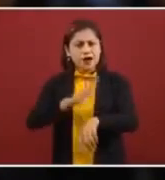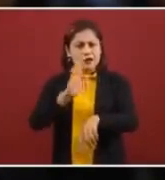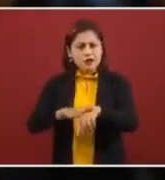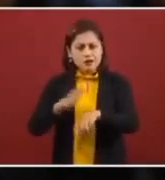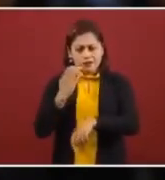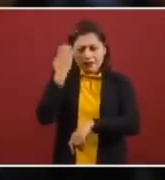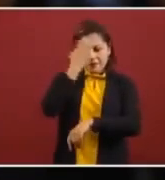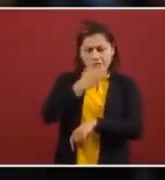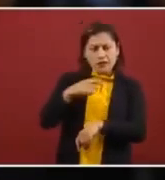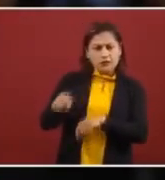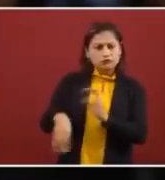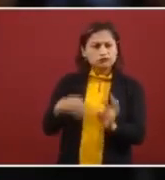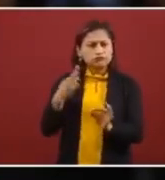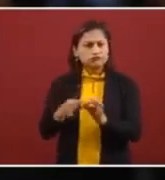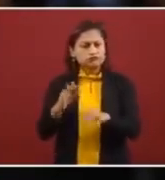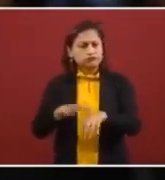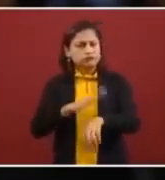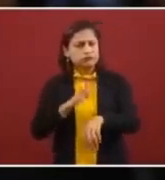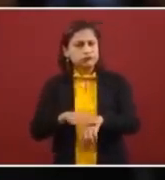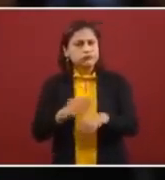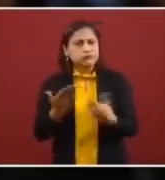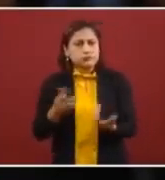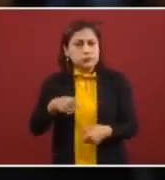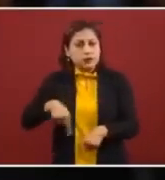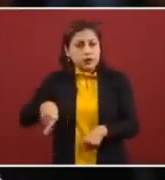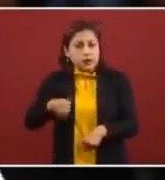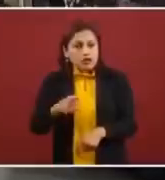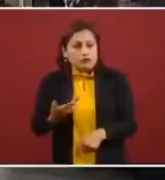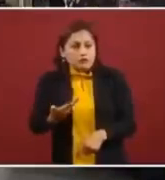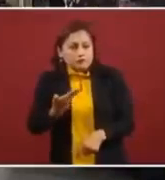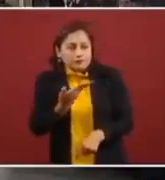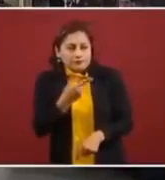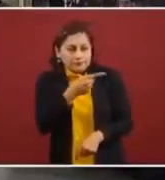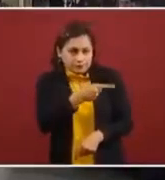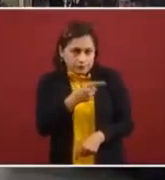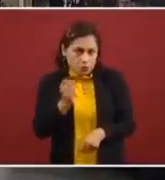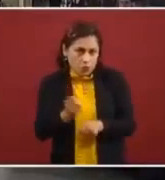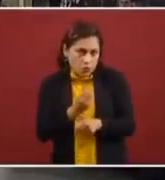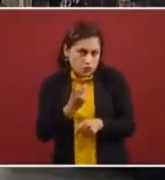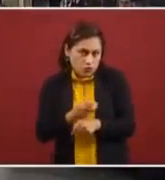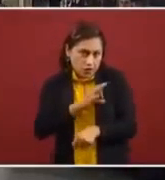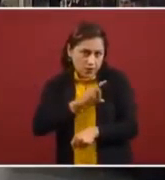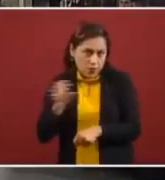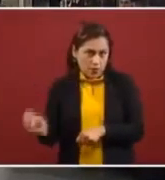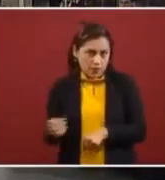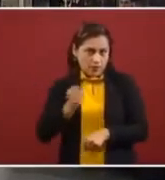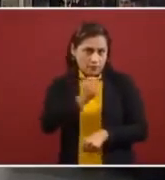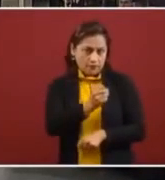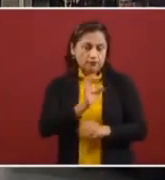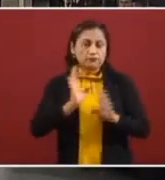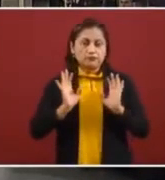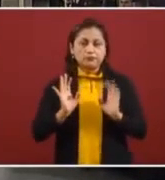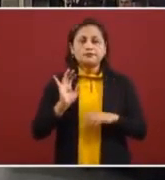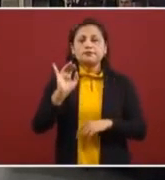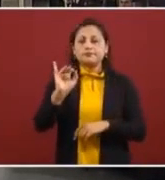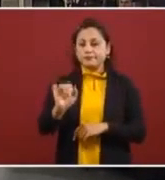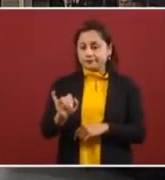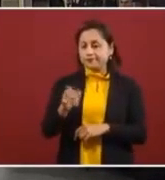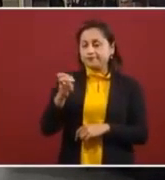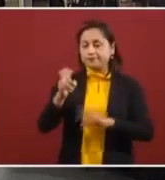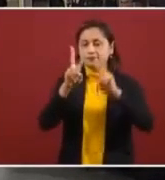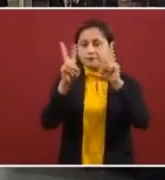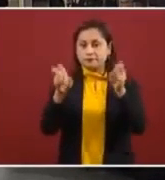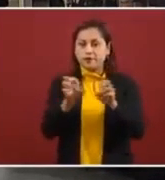and they've already been qualified, and they're willing to work. Yes, that's another matter that's very